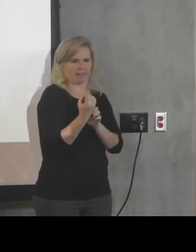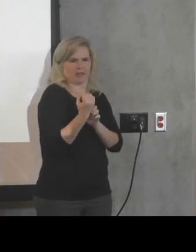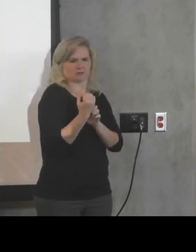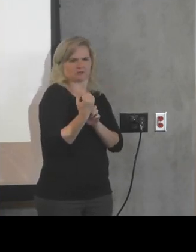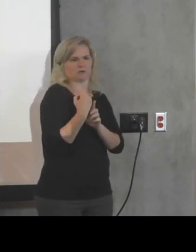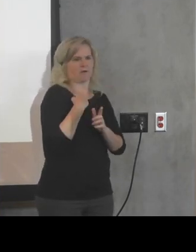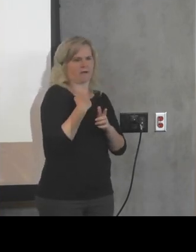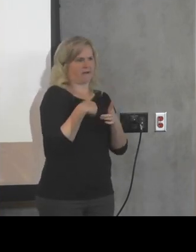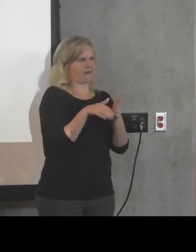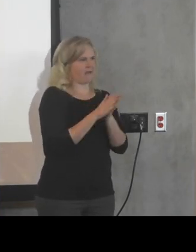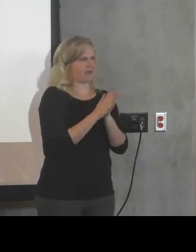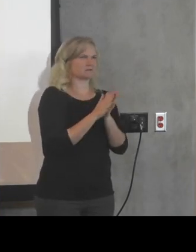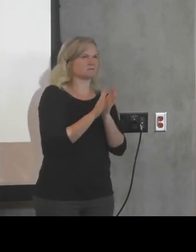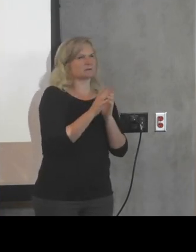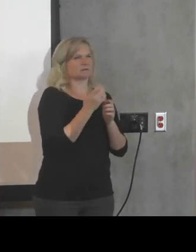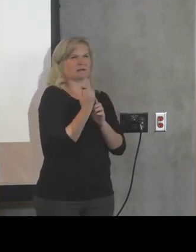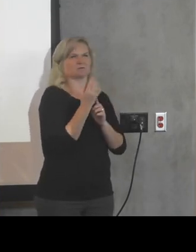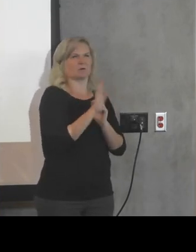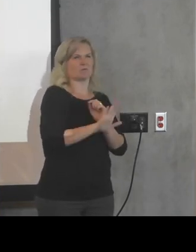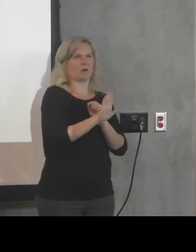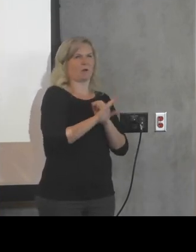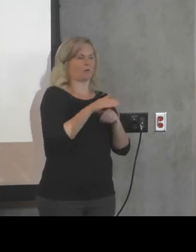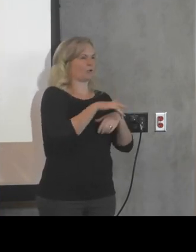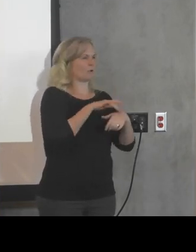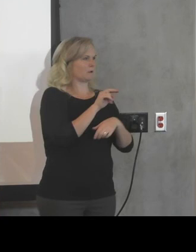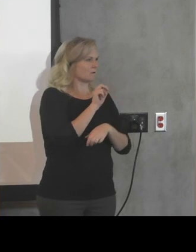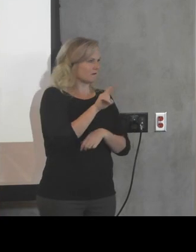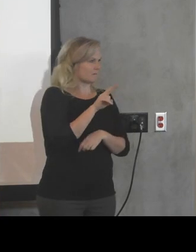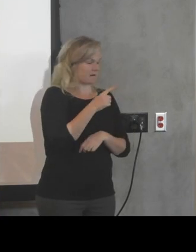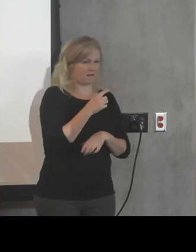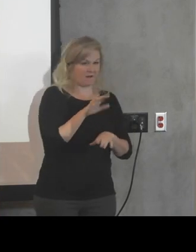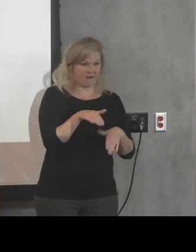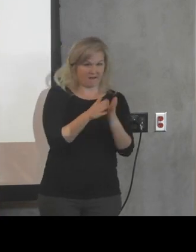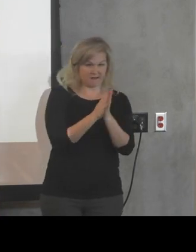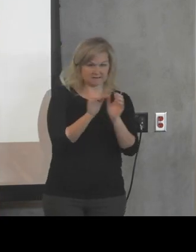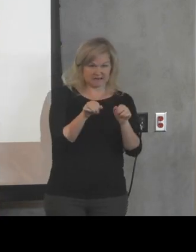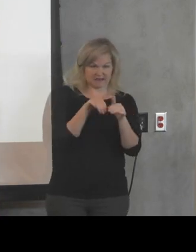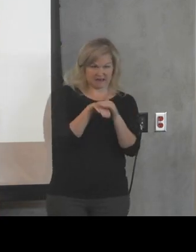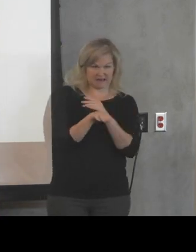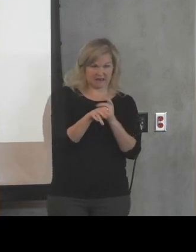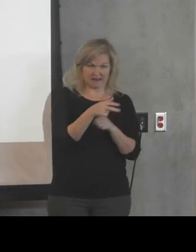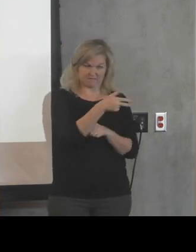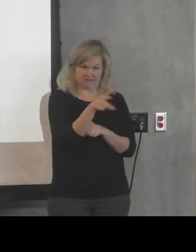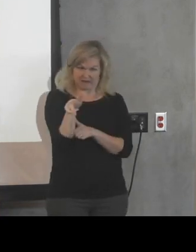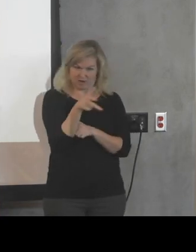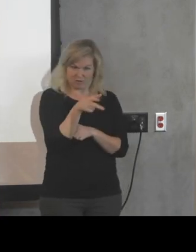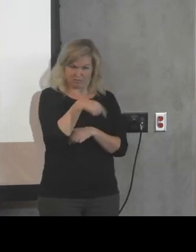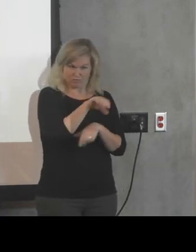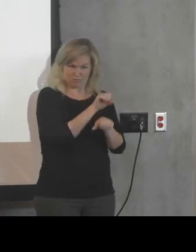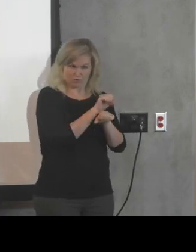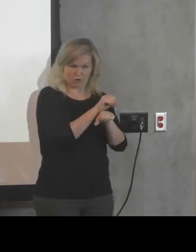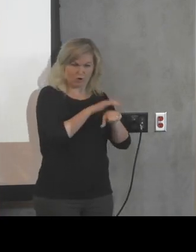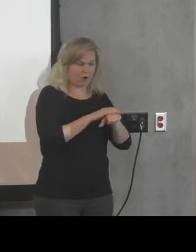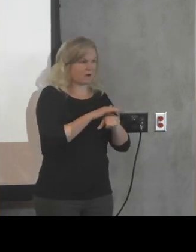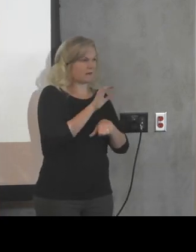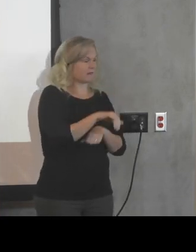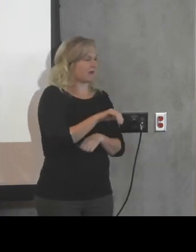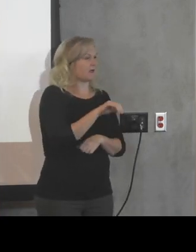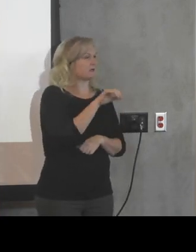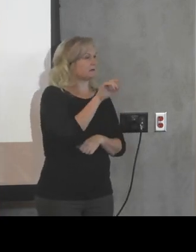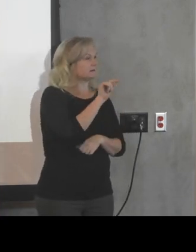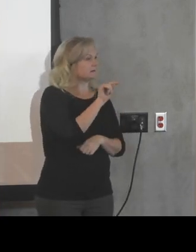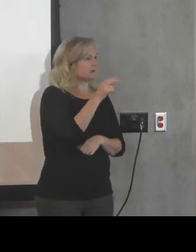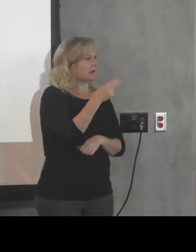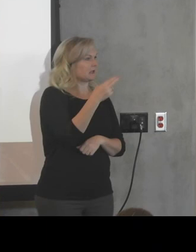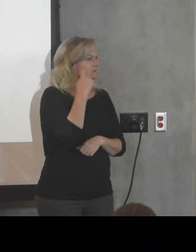and it was kind of around early November, and take a video of you working on the TH sound, she said,